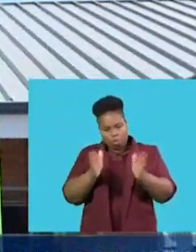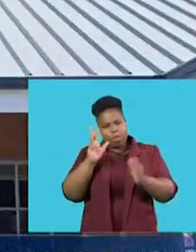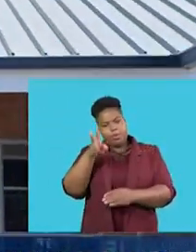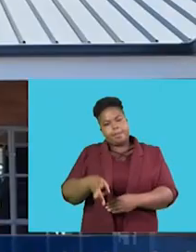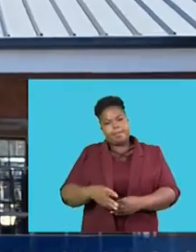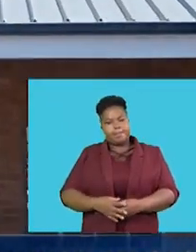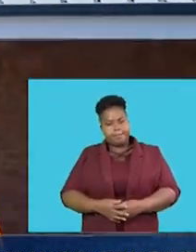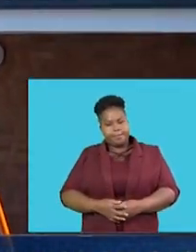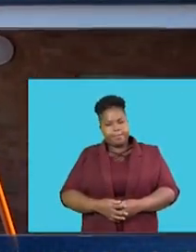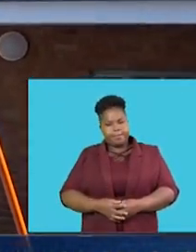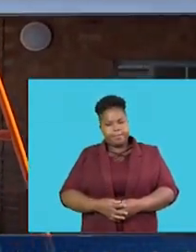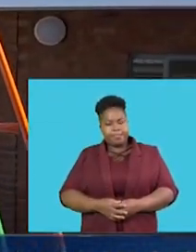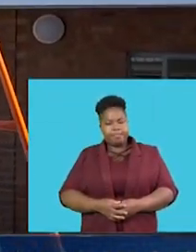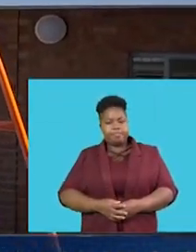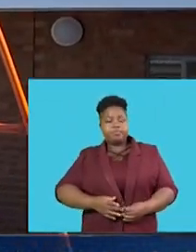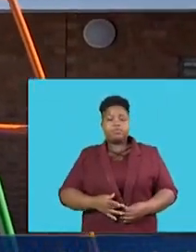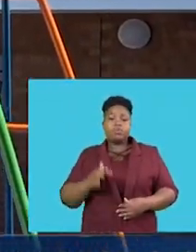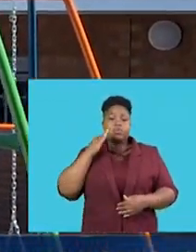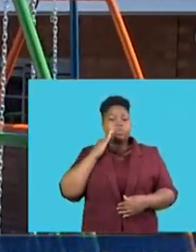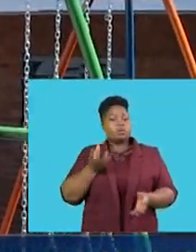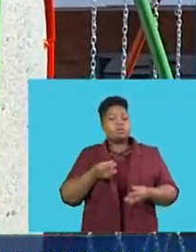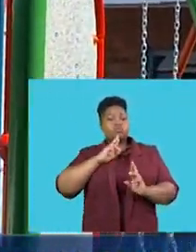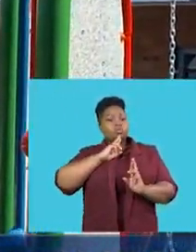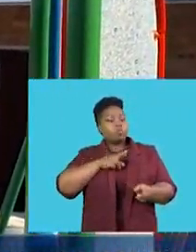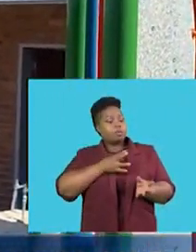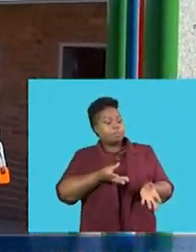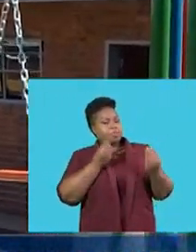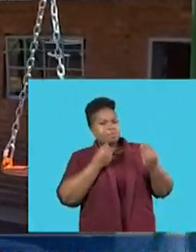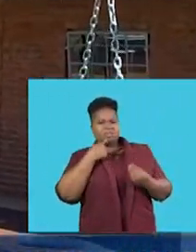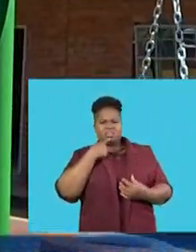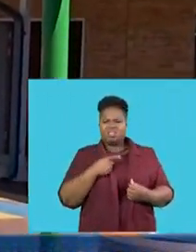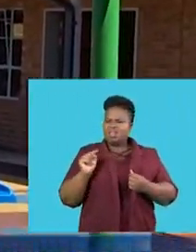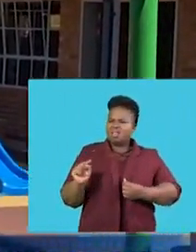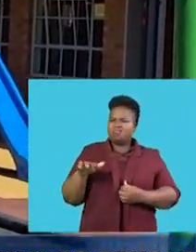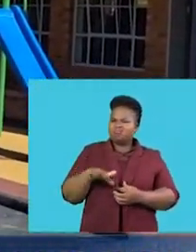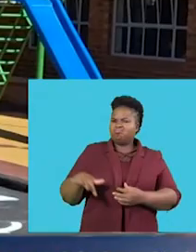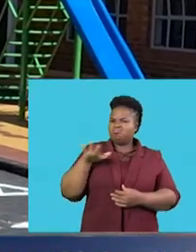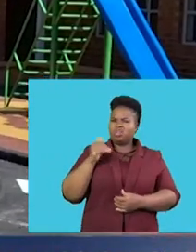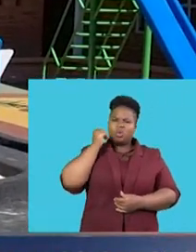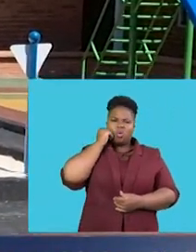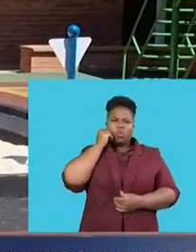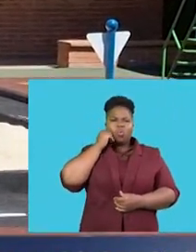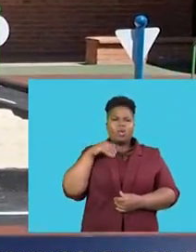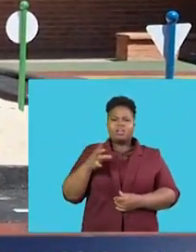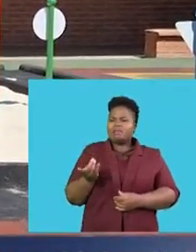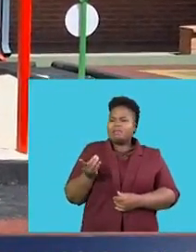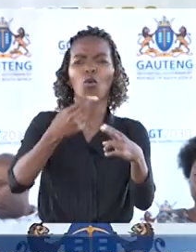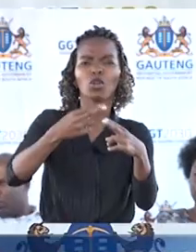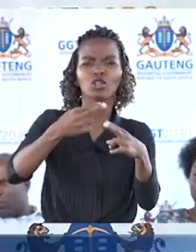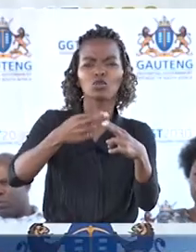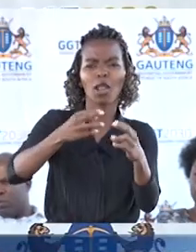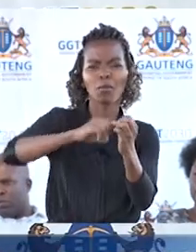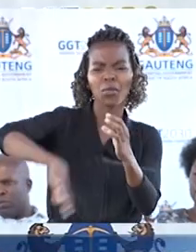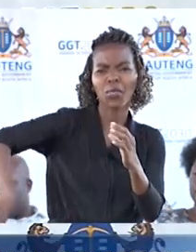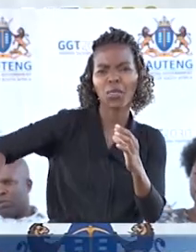opened. And when we got reports that it was not a wetland, it was a sewer, it was